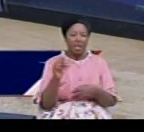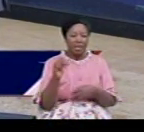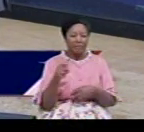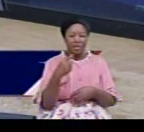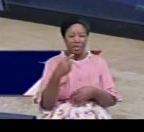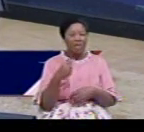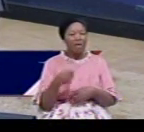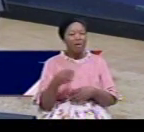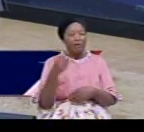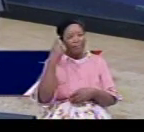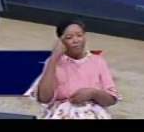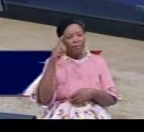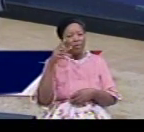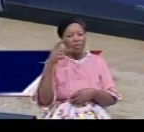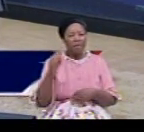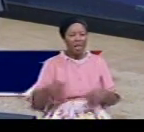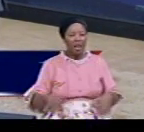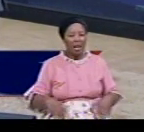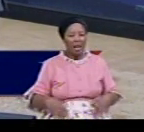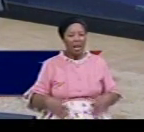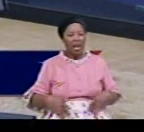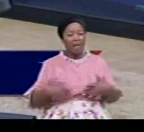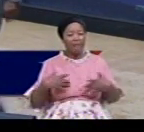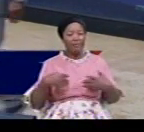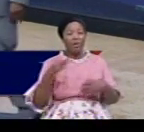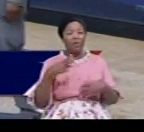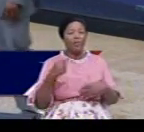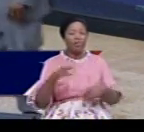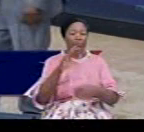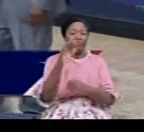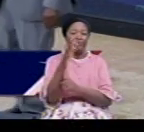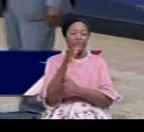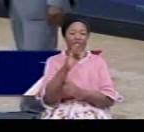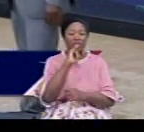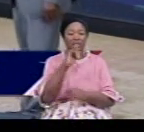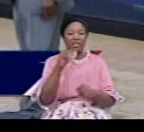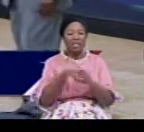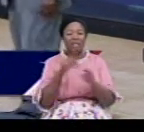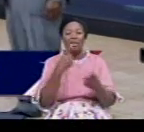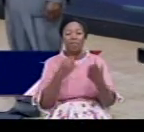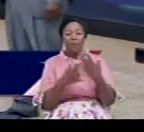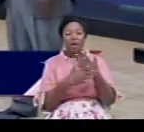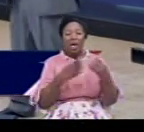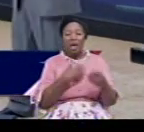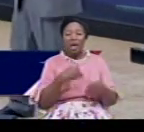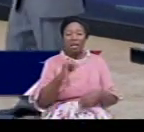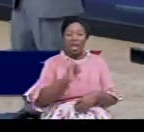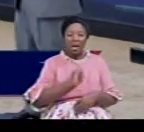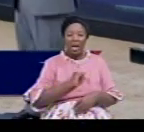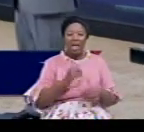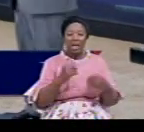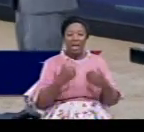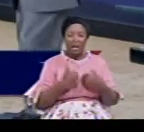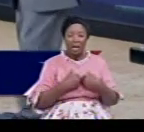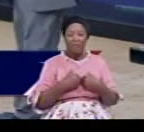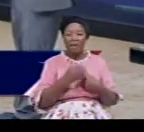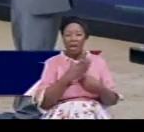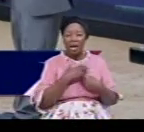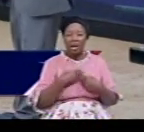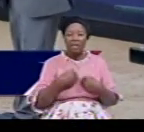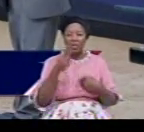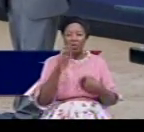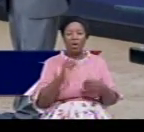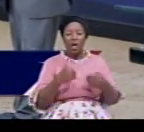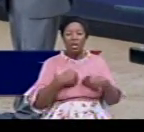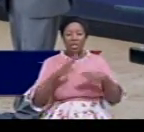the life of the flesh is in the blood, and I have, God has given it to